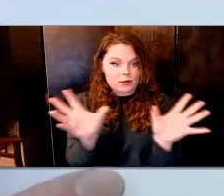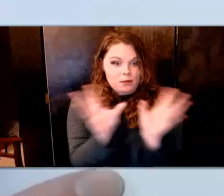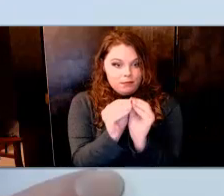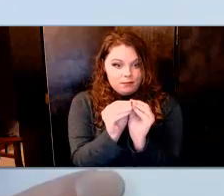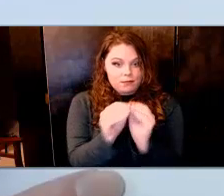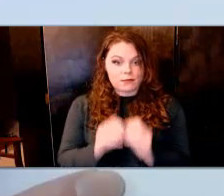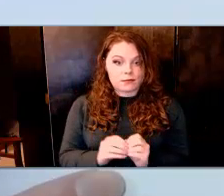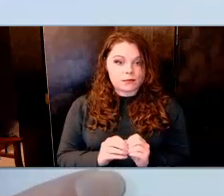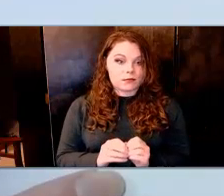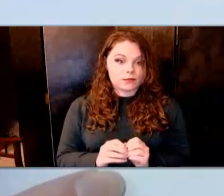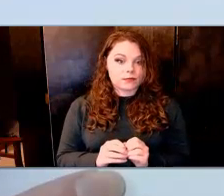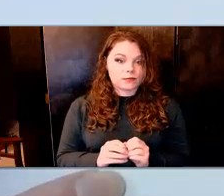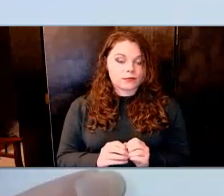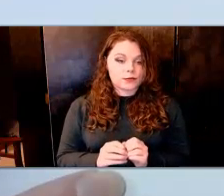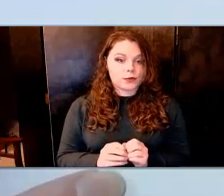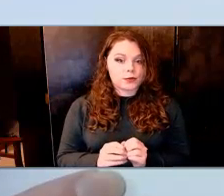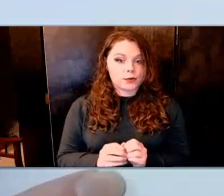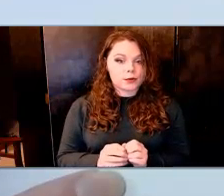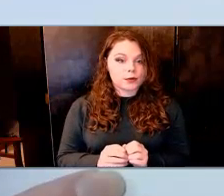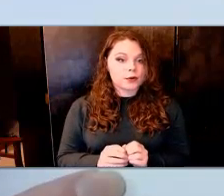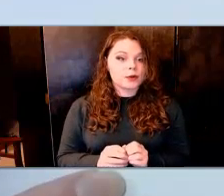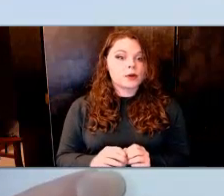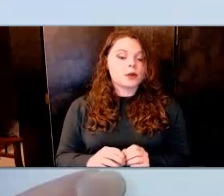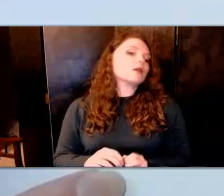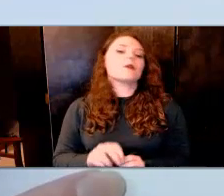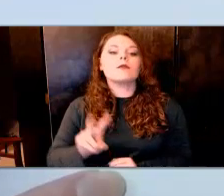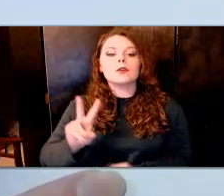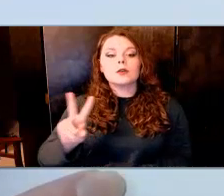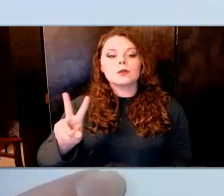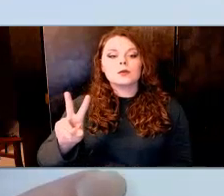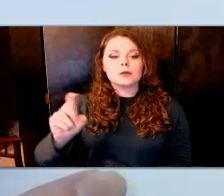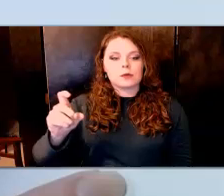You have 2x plus negative 5x,